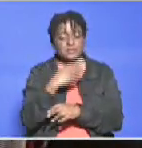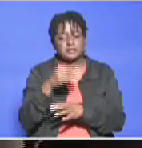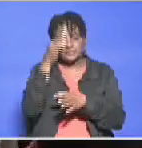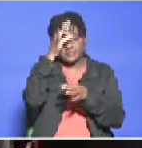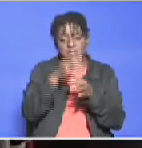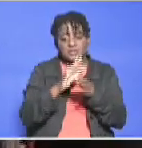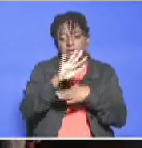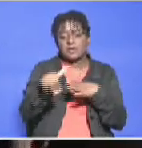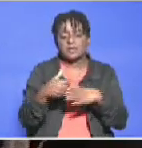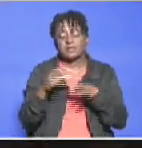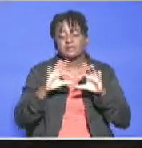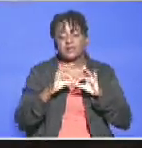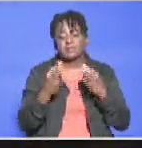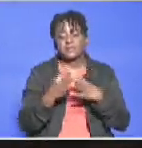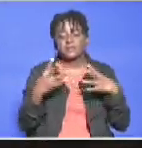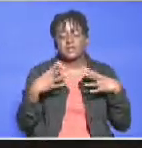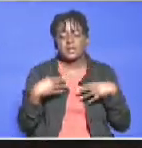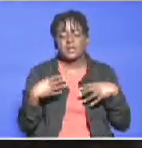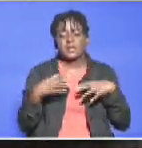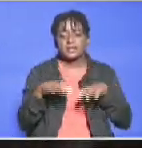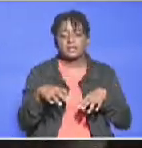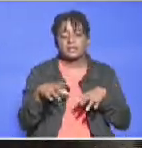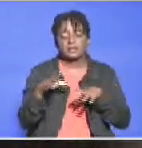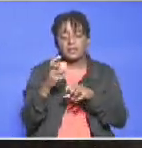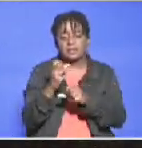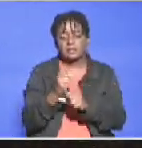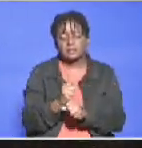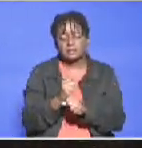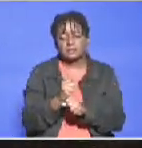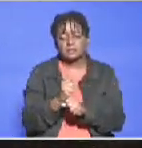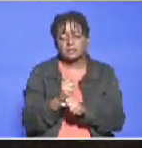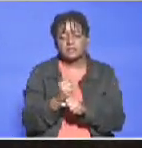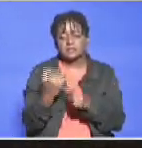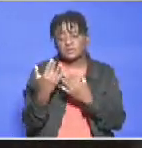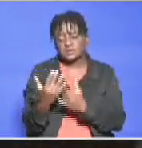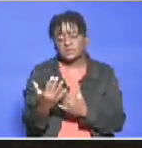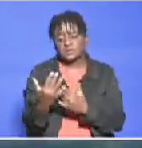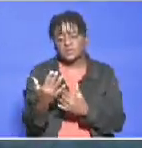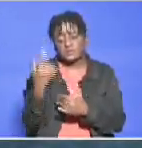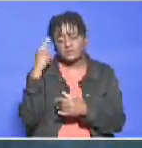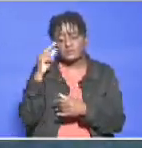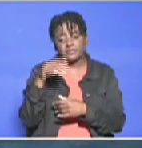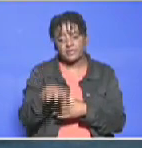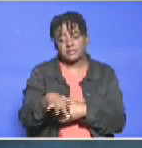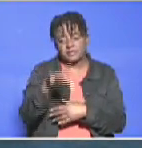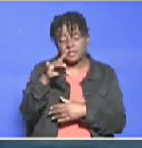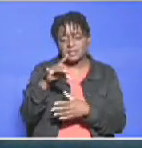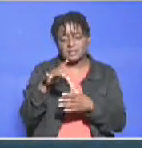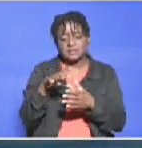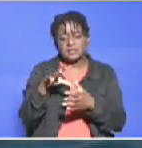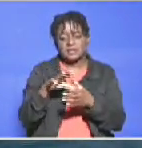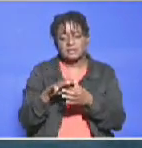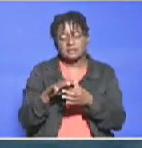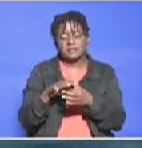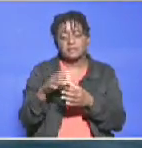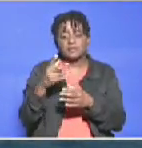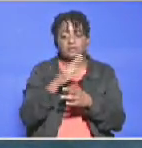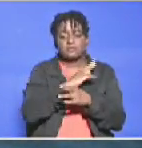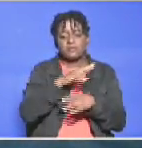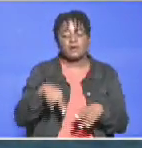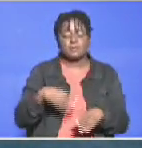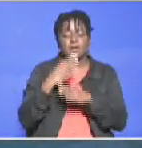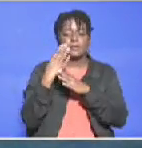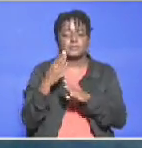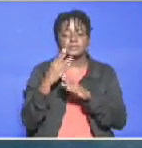can hold on to as they wait with much abated breath for the findings of the Royal Bahamas Defense Force search